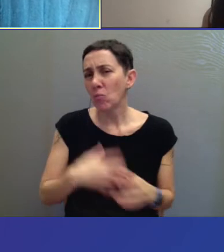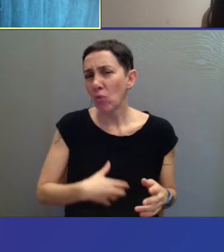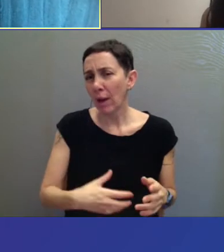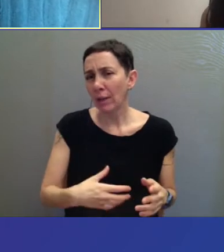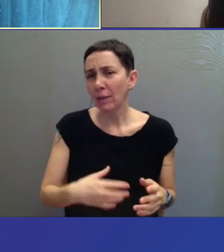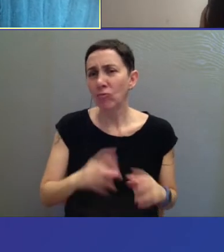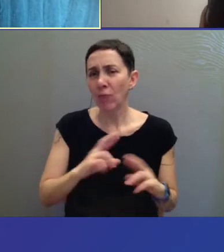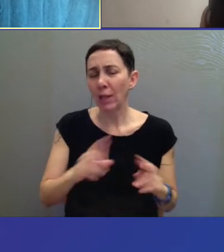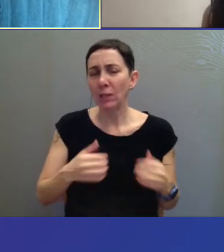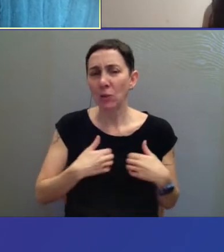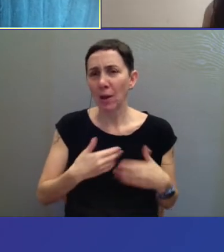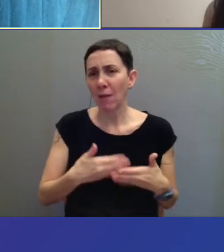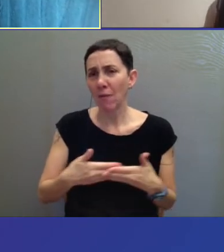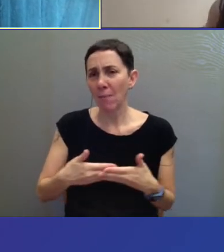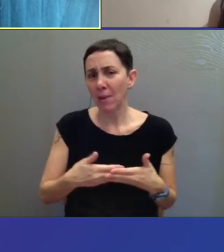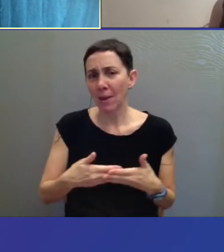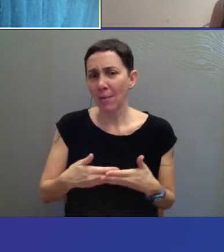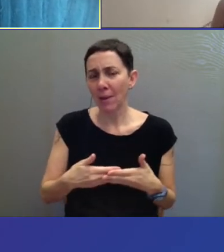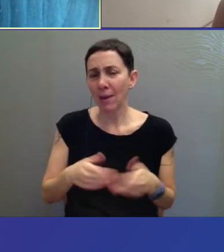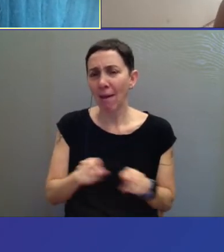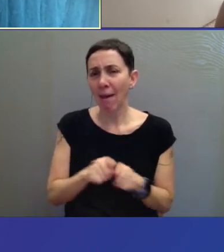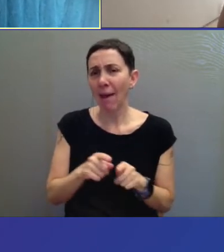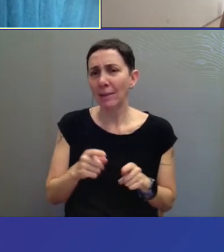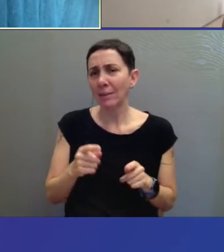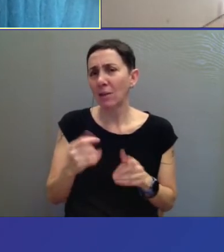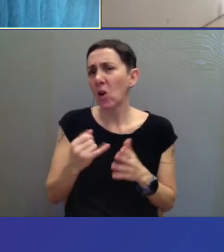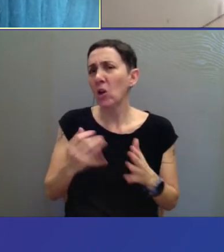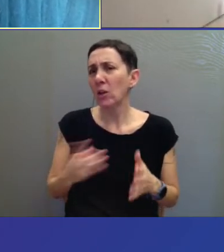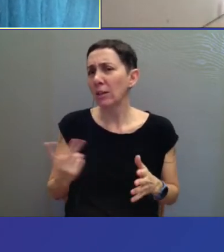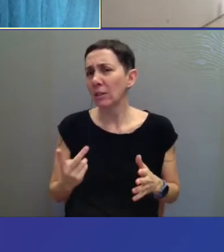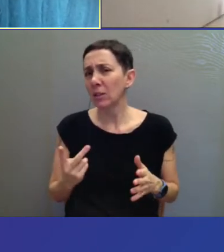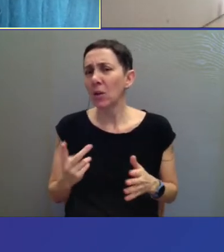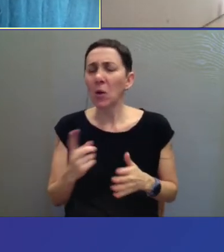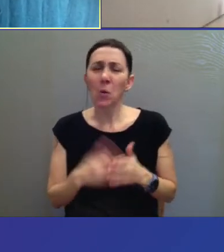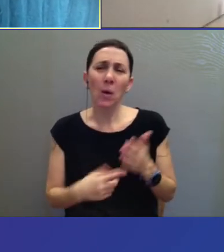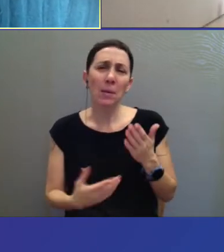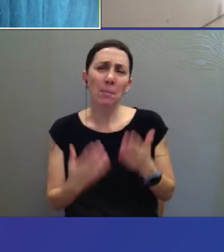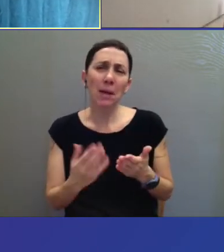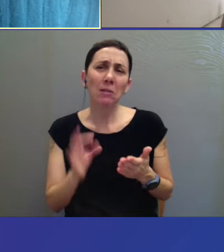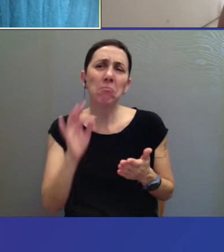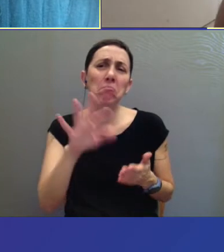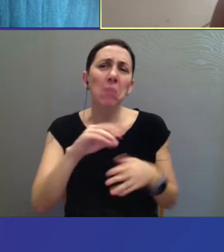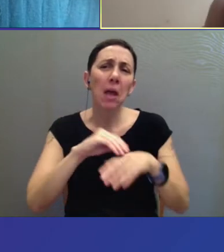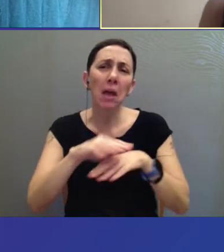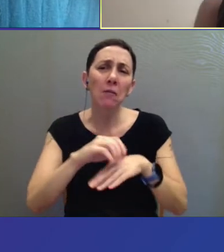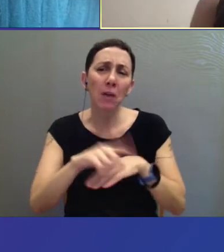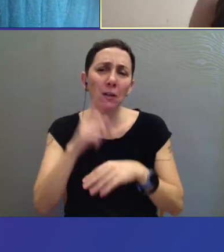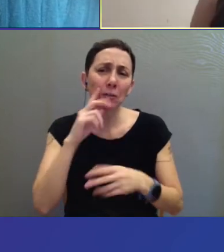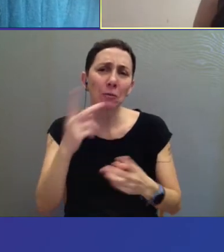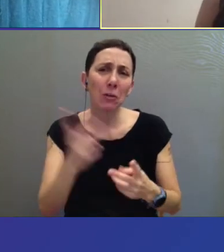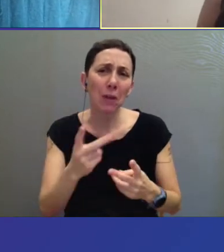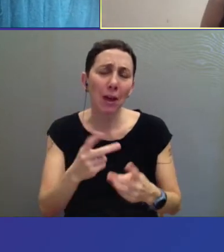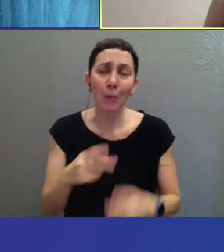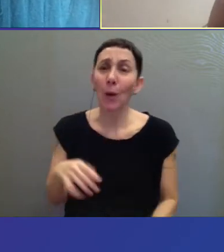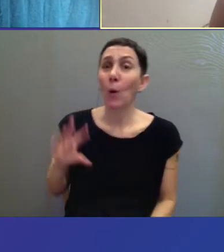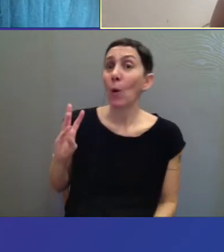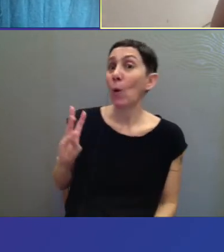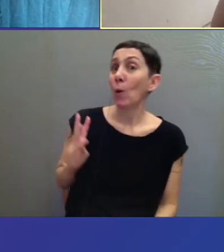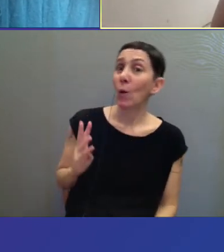as an artist? What would one piece of advice you might offer be to them? Lord.